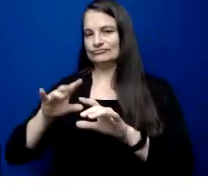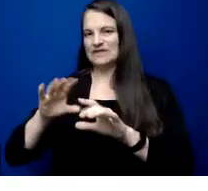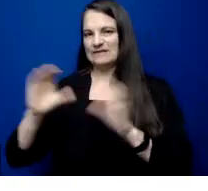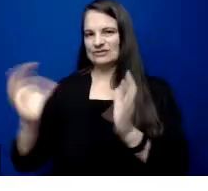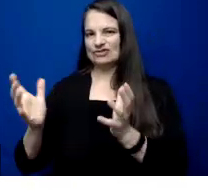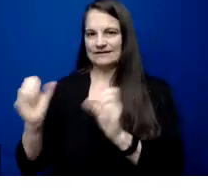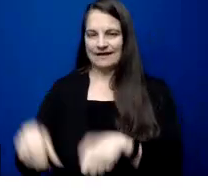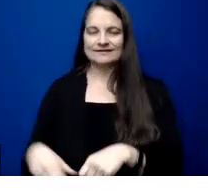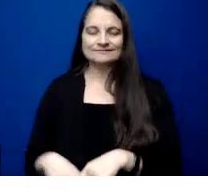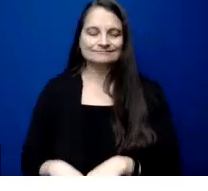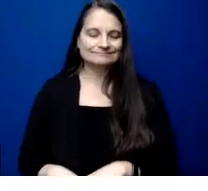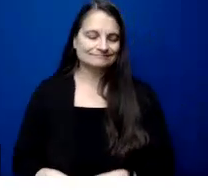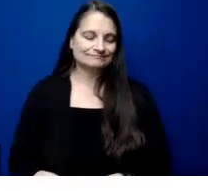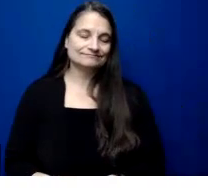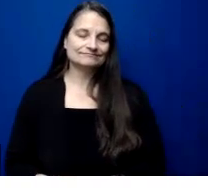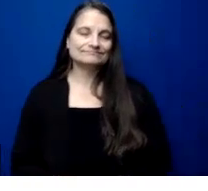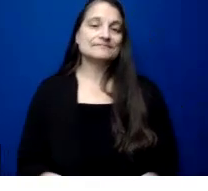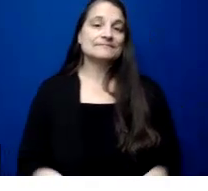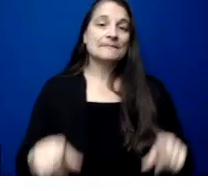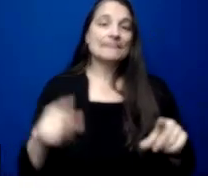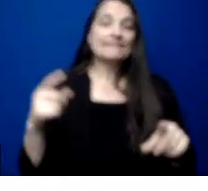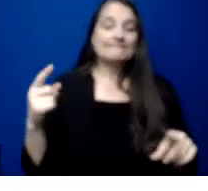And while you're Or you thinking of that, we could always